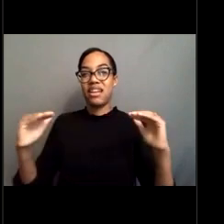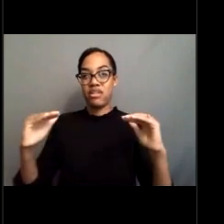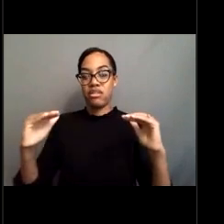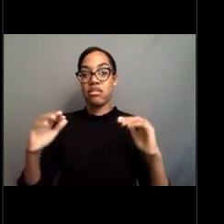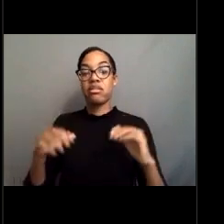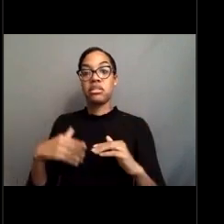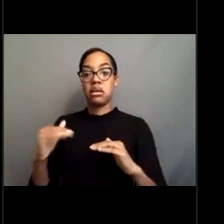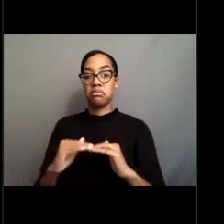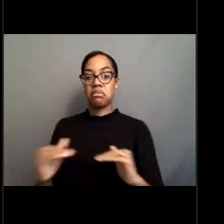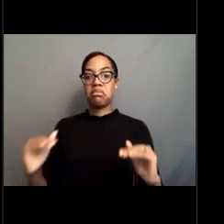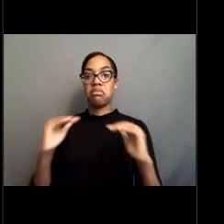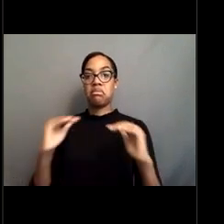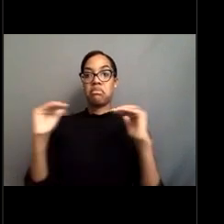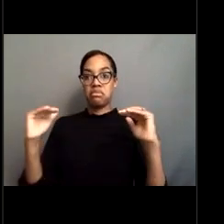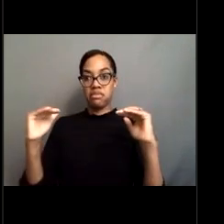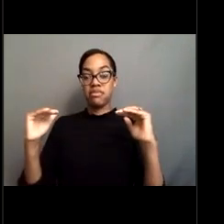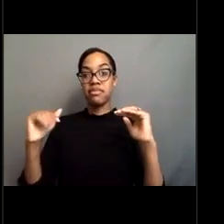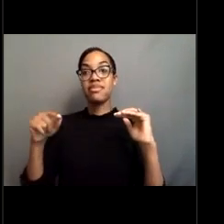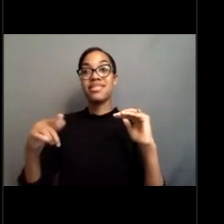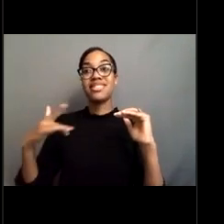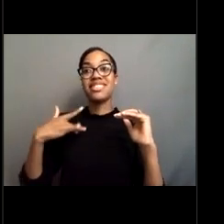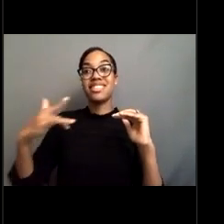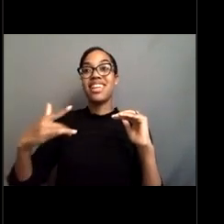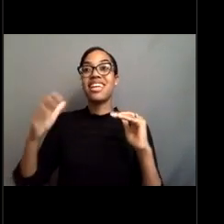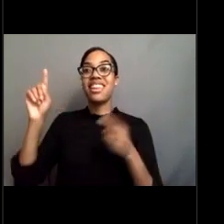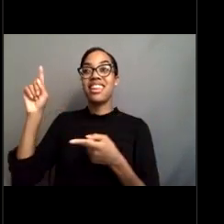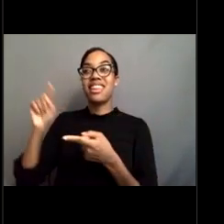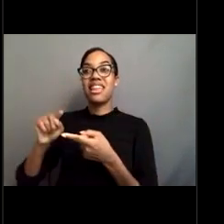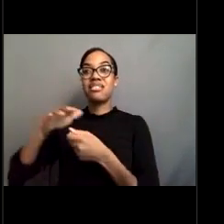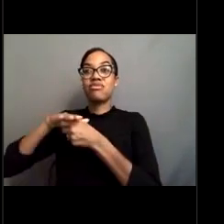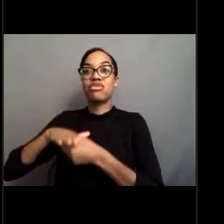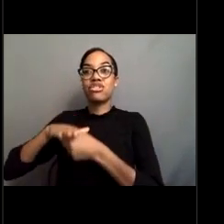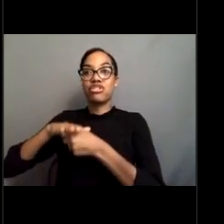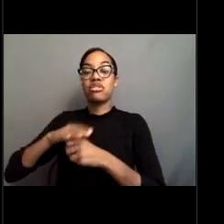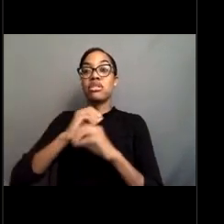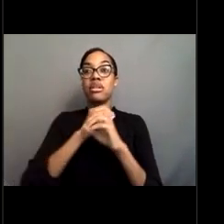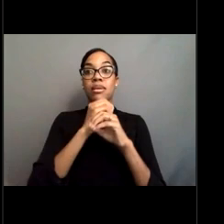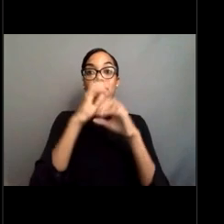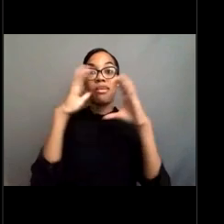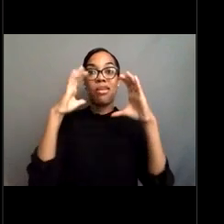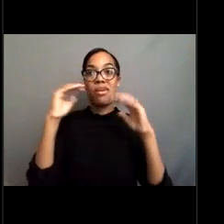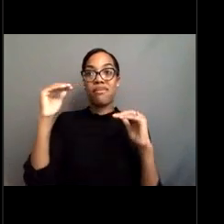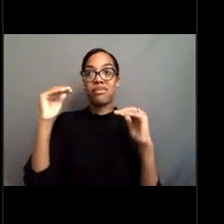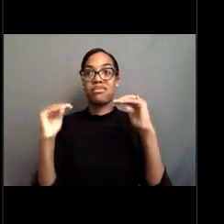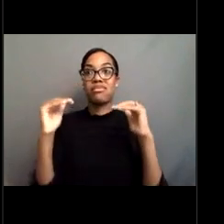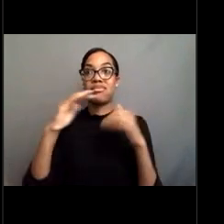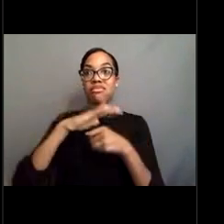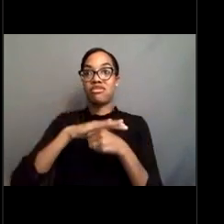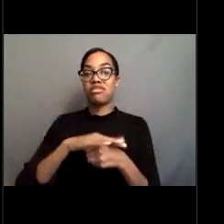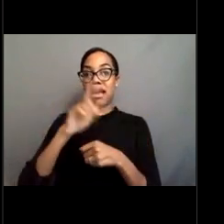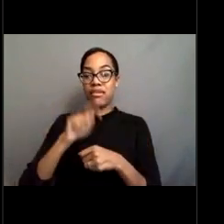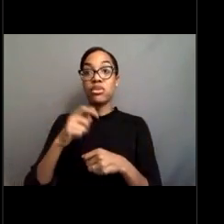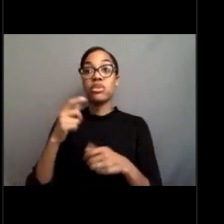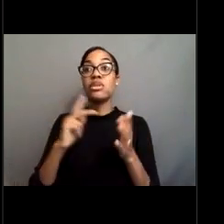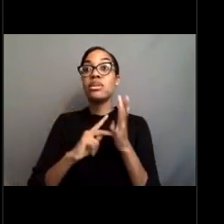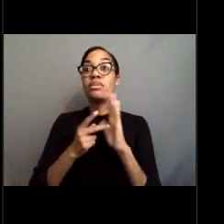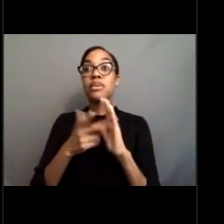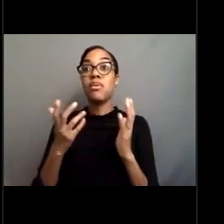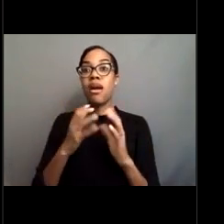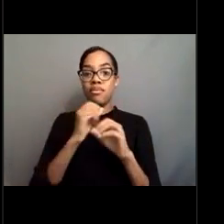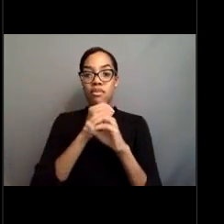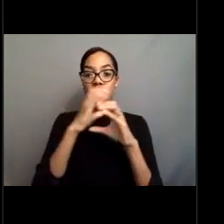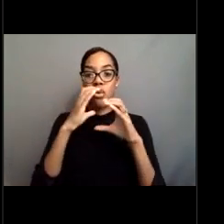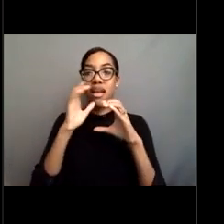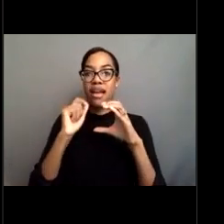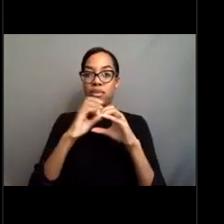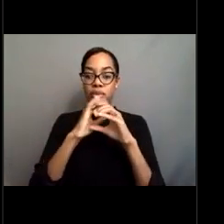pressure around the balloon. And so the balloon's got to equalize the pressure. So to do that, the balloon has to expand, and it stretches